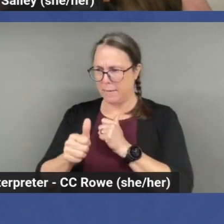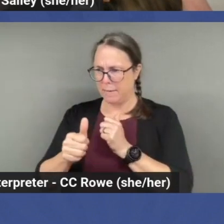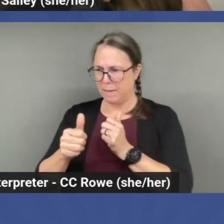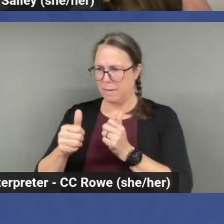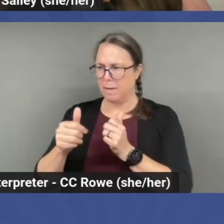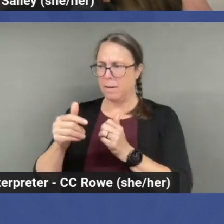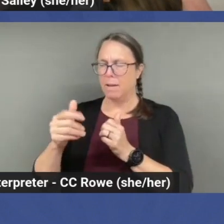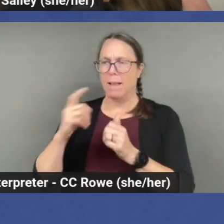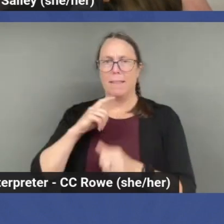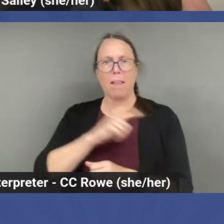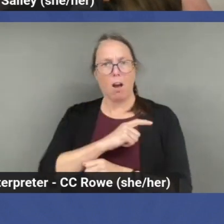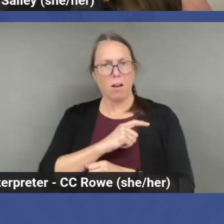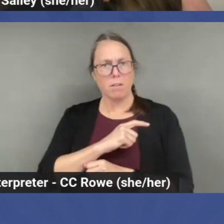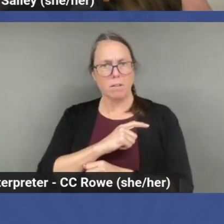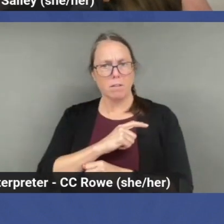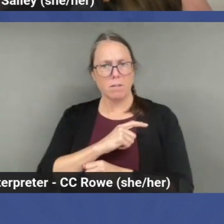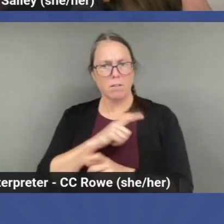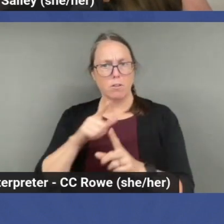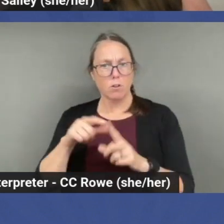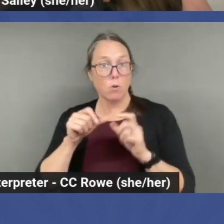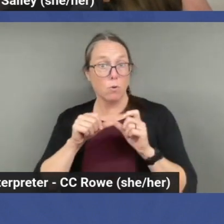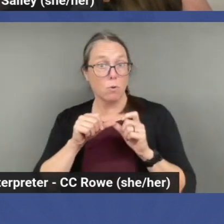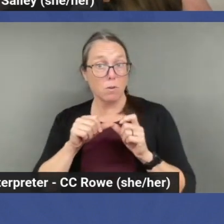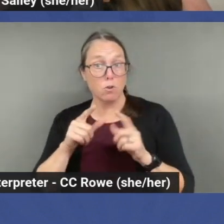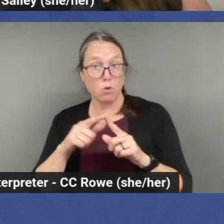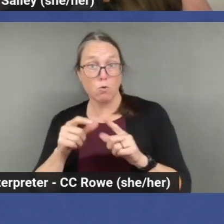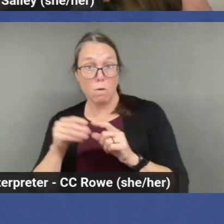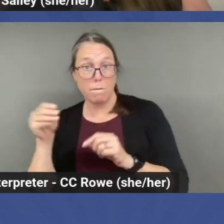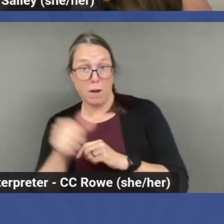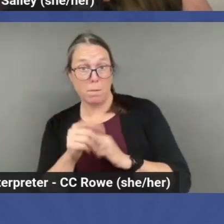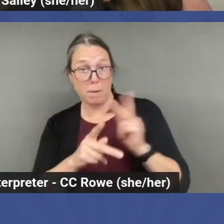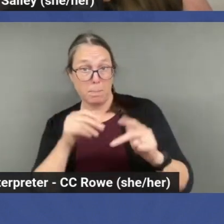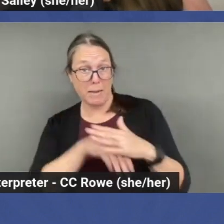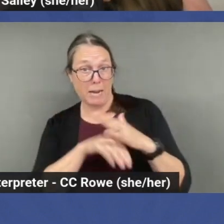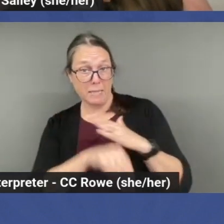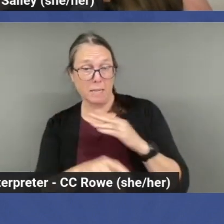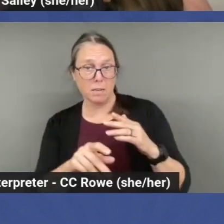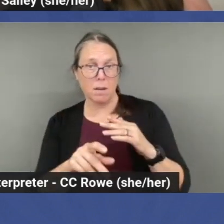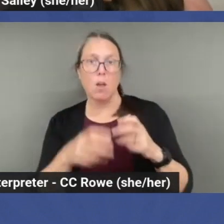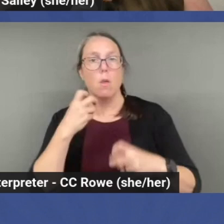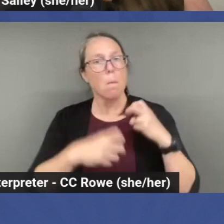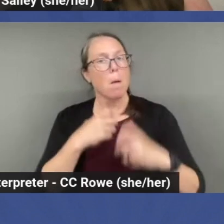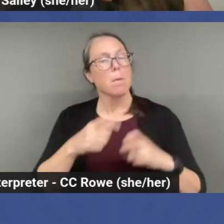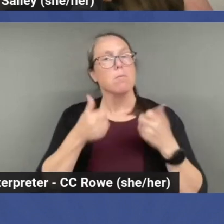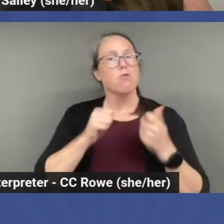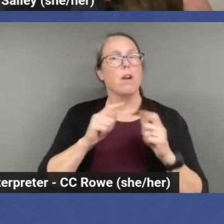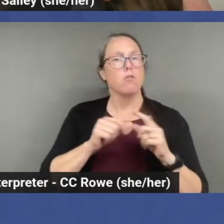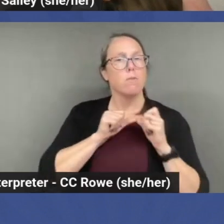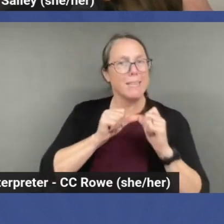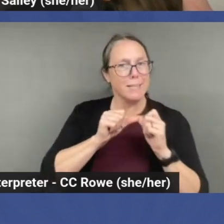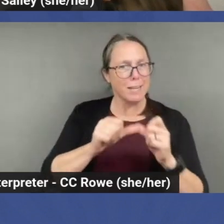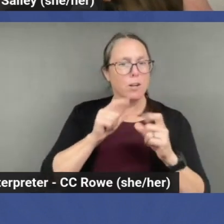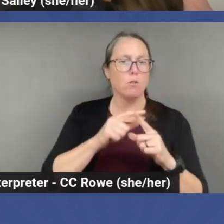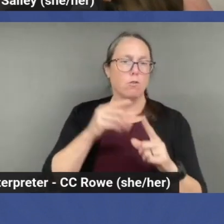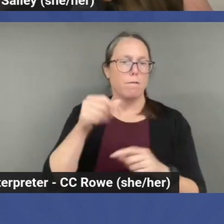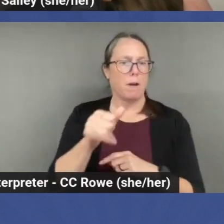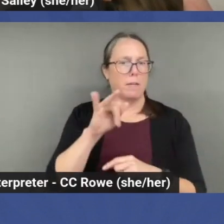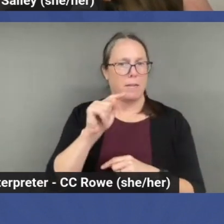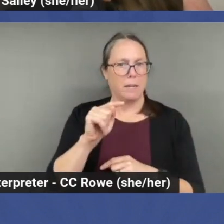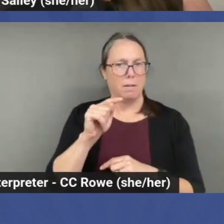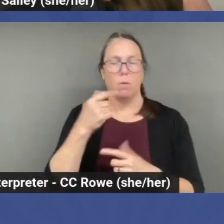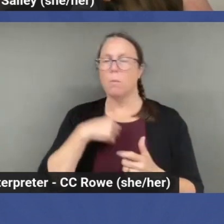internet access, continuing to fund it is an issue. And I'm sure we'll continue to see that with, future administrations, et cetera.